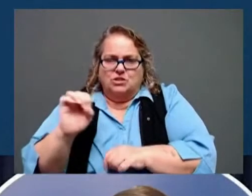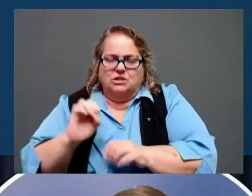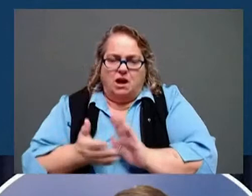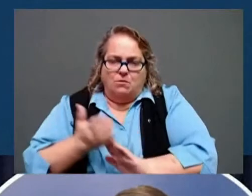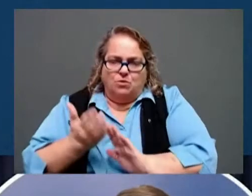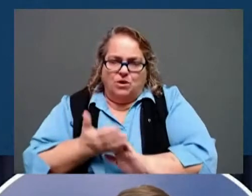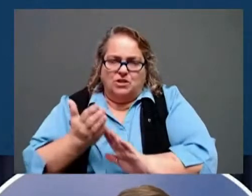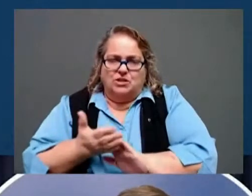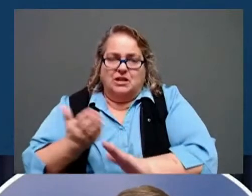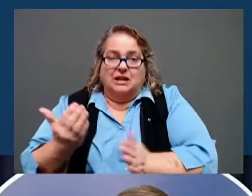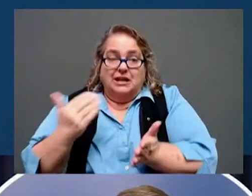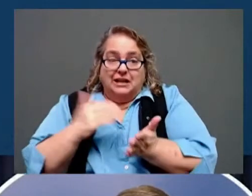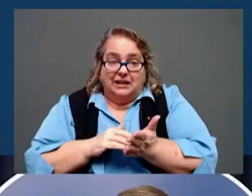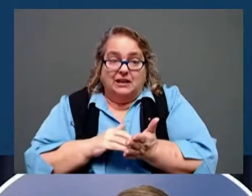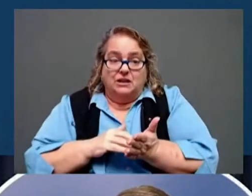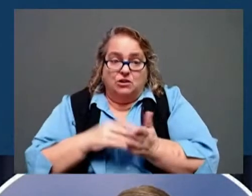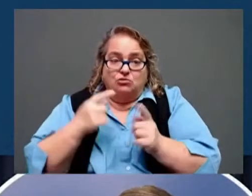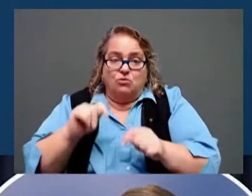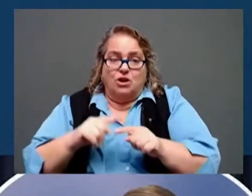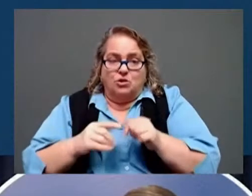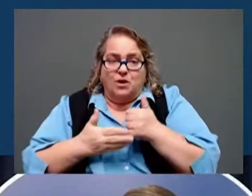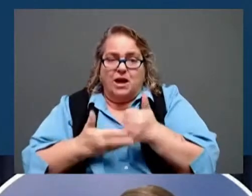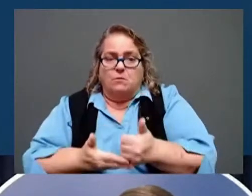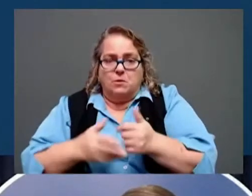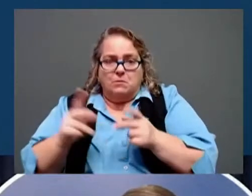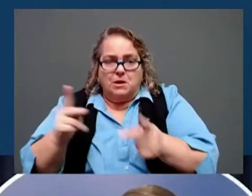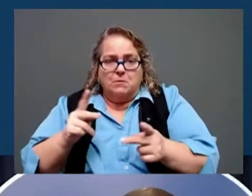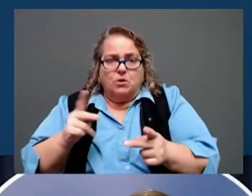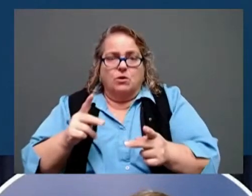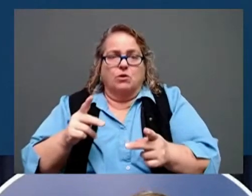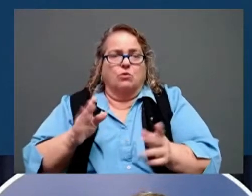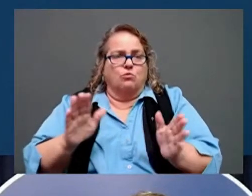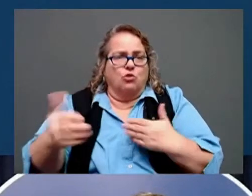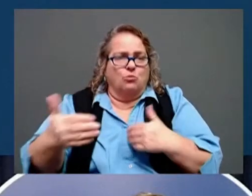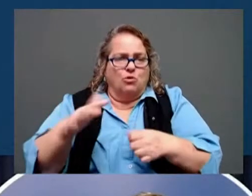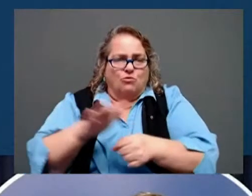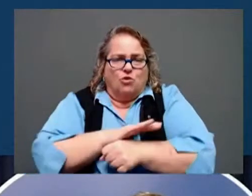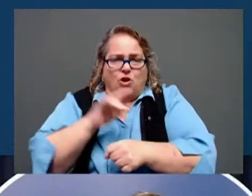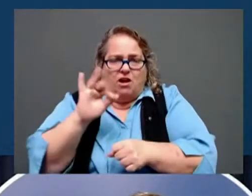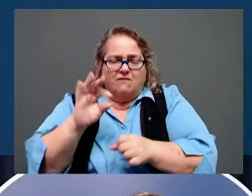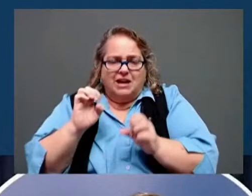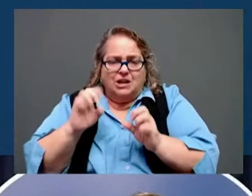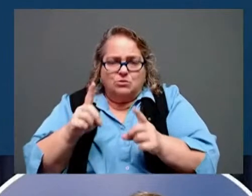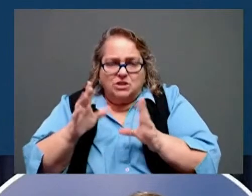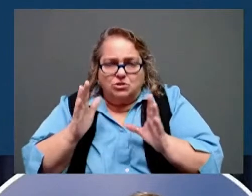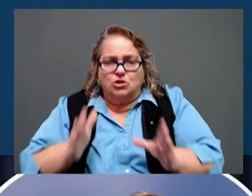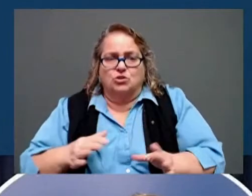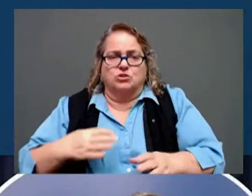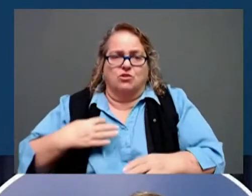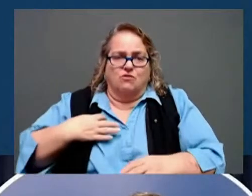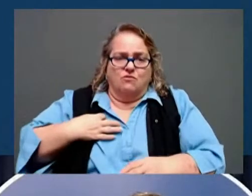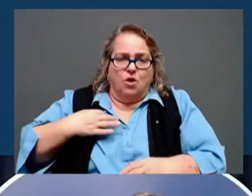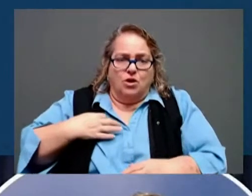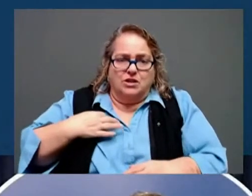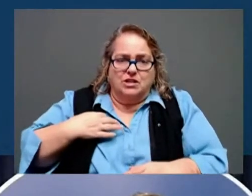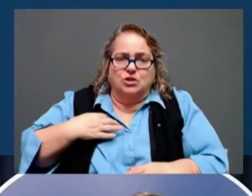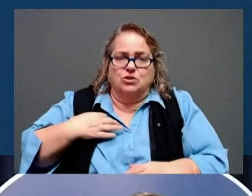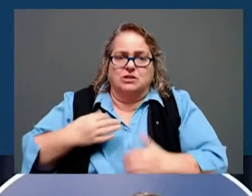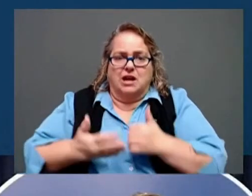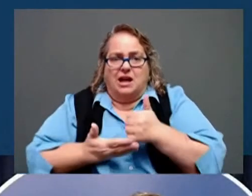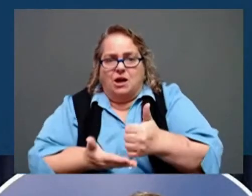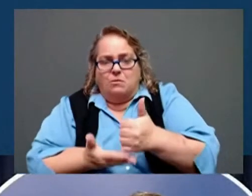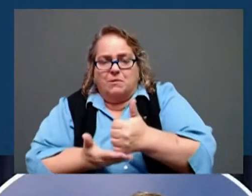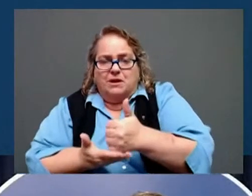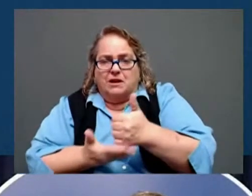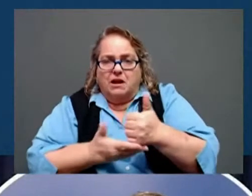again, trying to help people out, a room full of educators and volunteers helping other